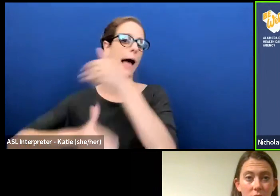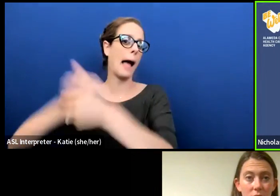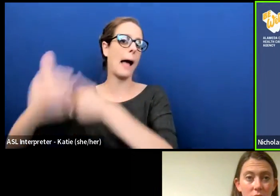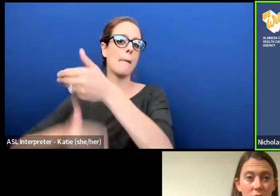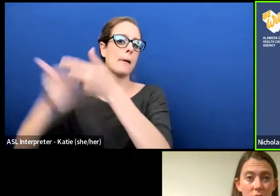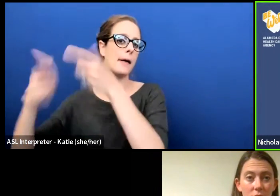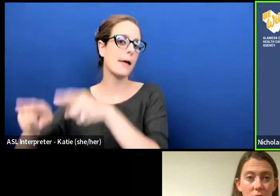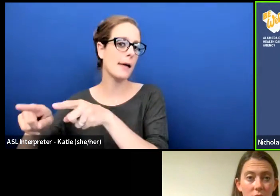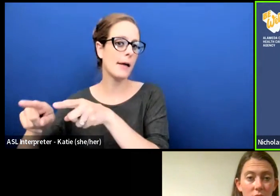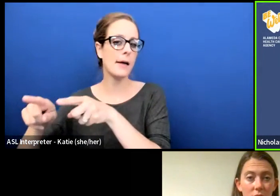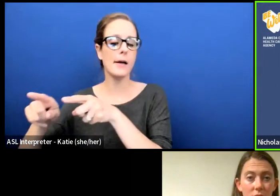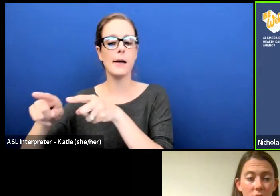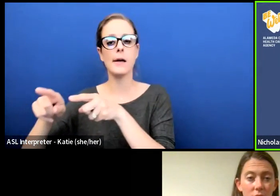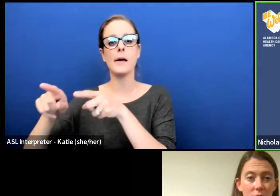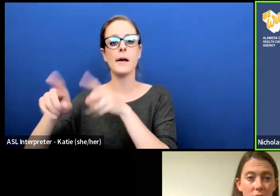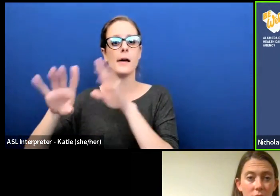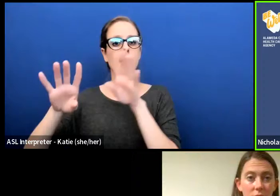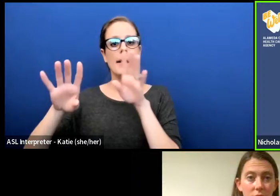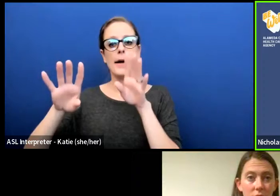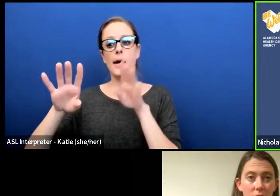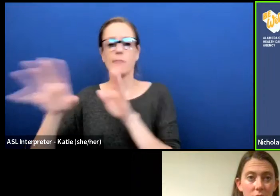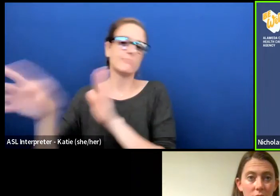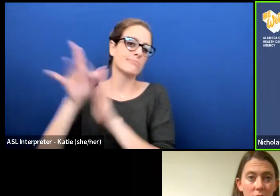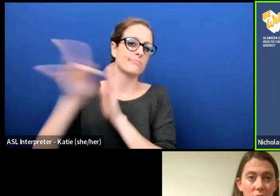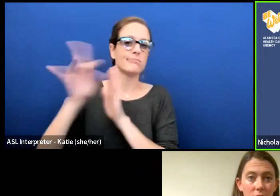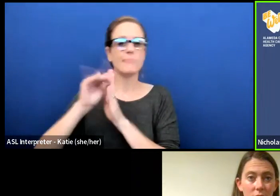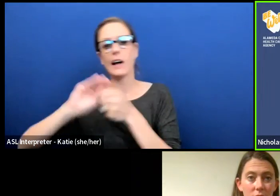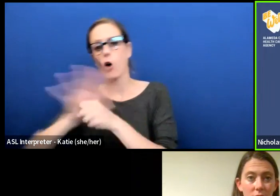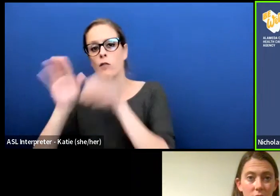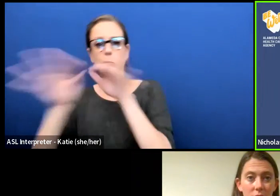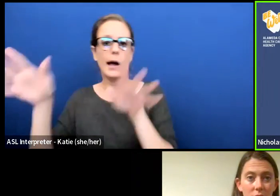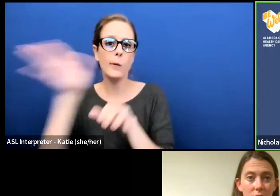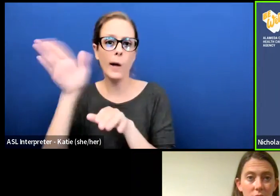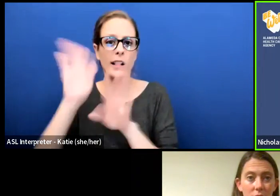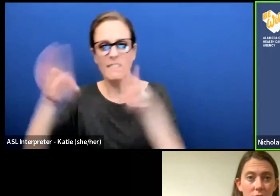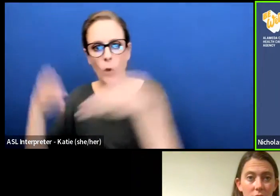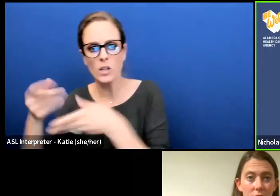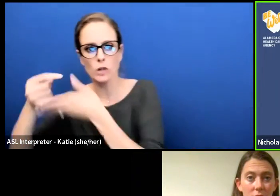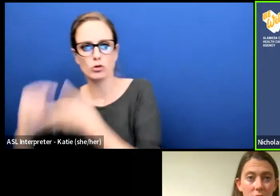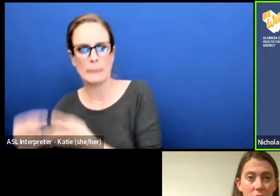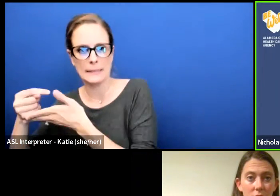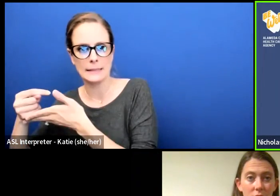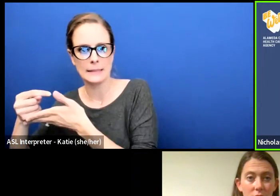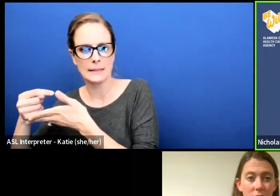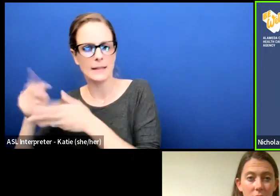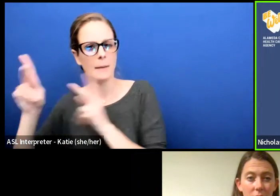on treatment. Really, I don't even think people are putting as much effort into